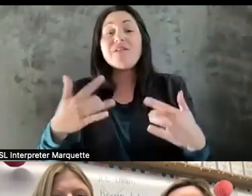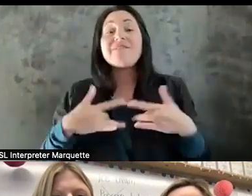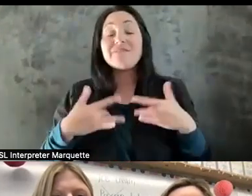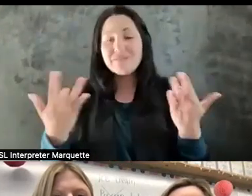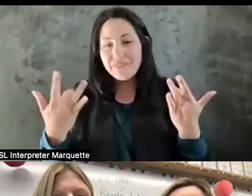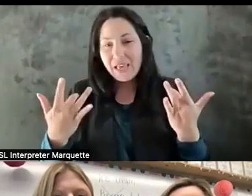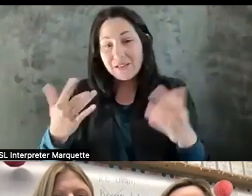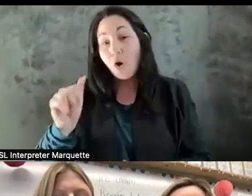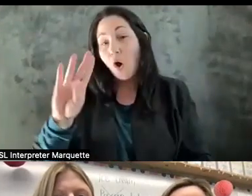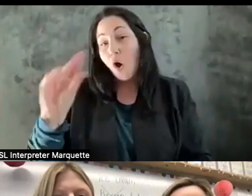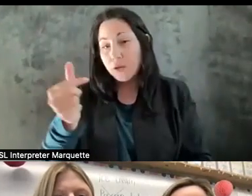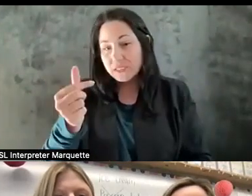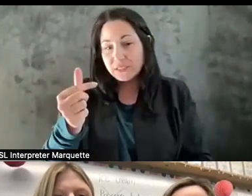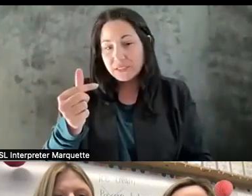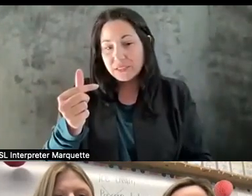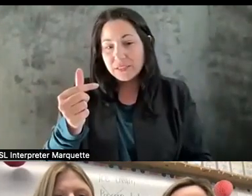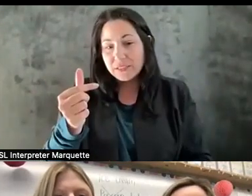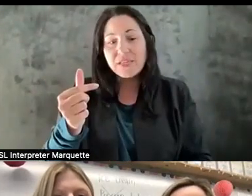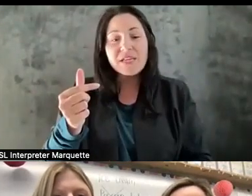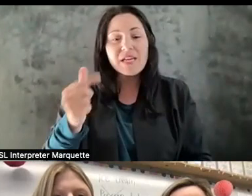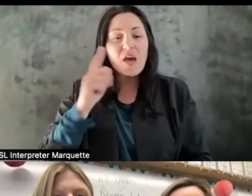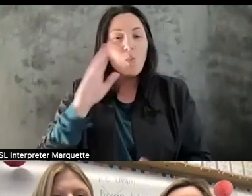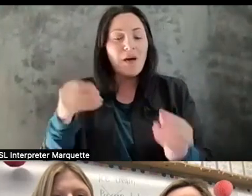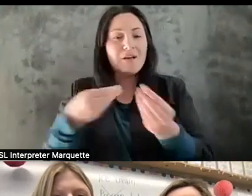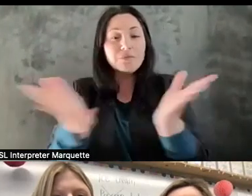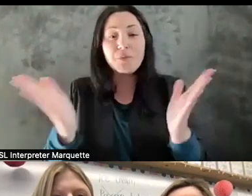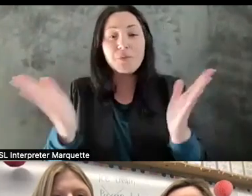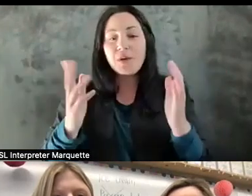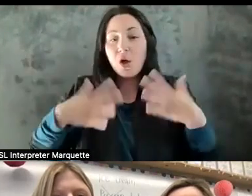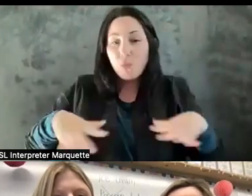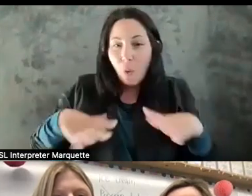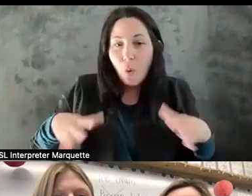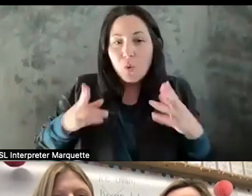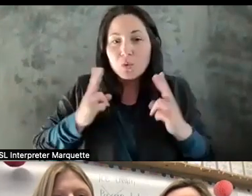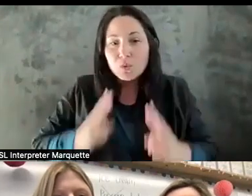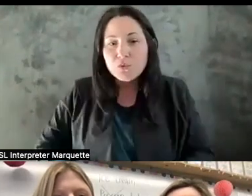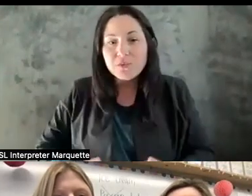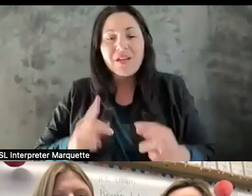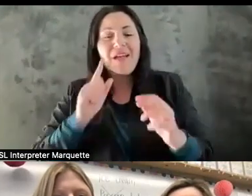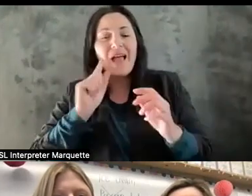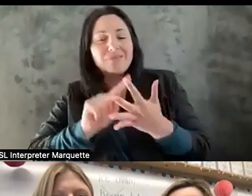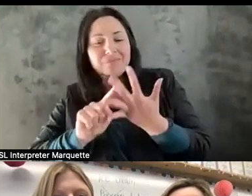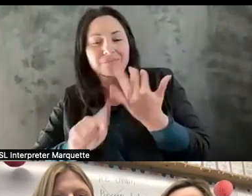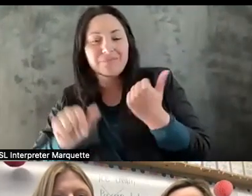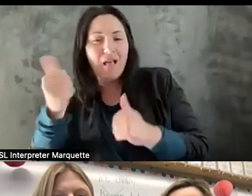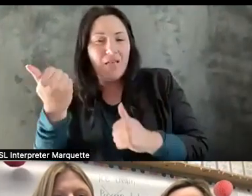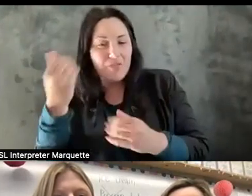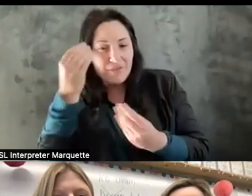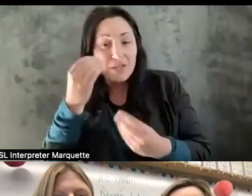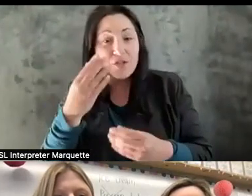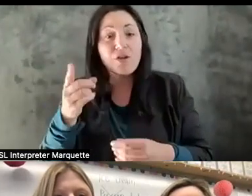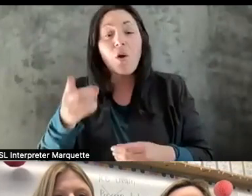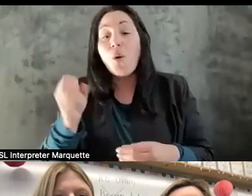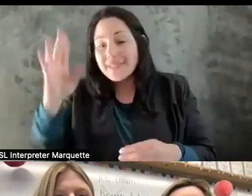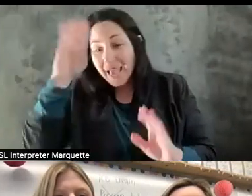in August where we will be giving out our uniforms and some additional information. Oh, I'm